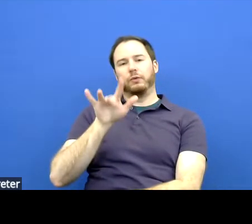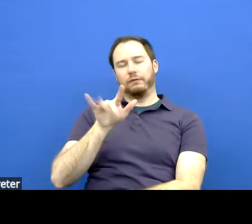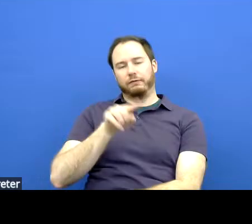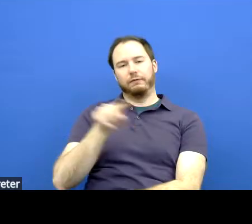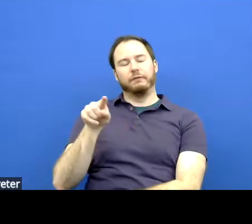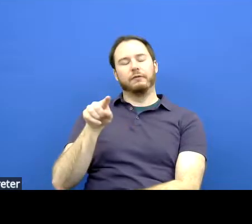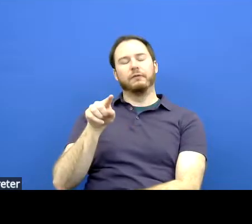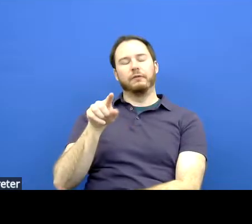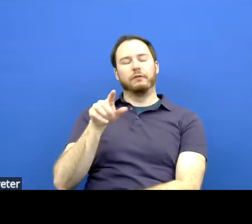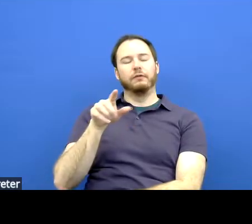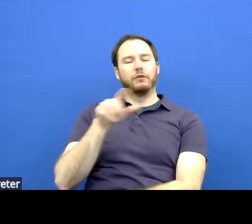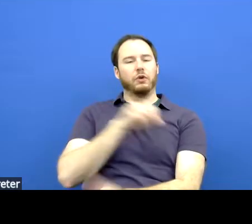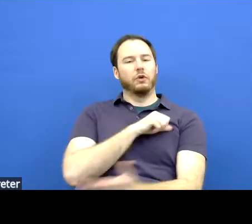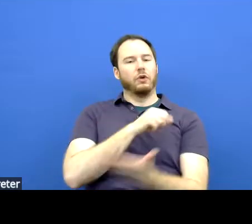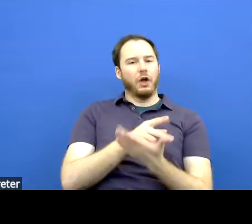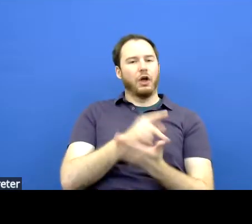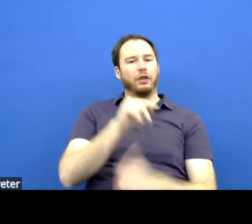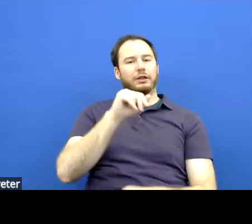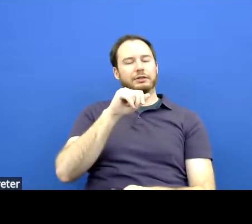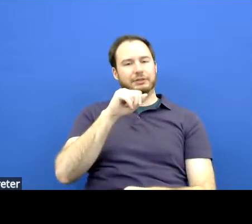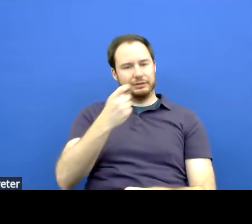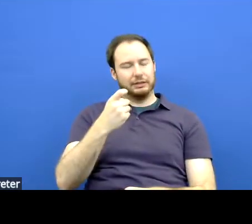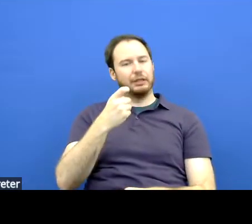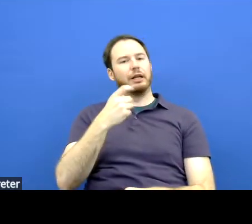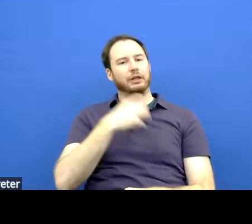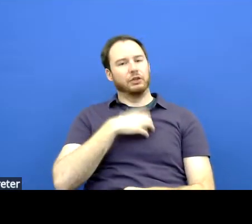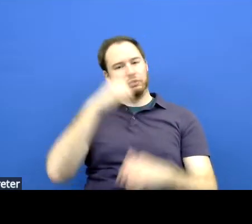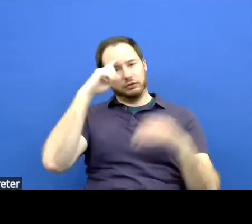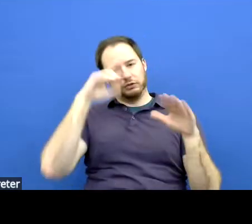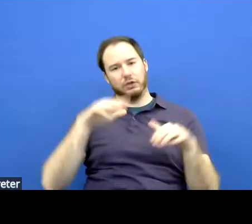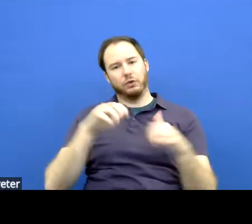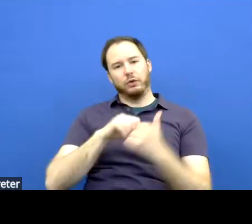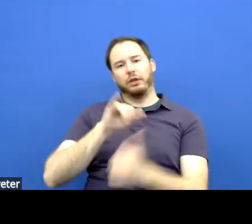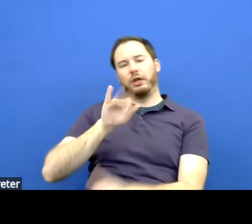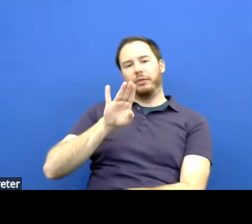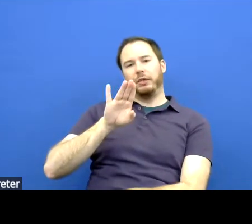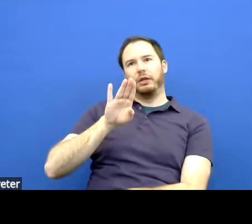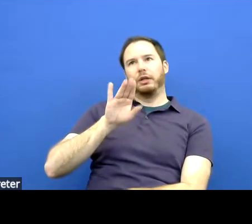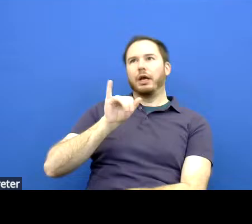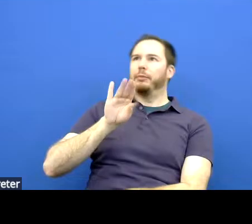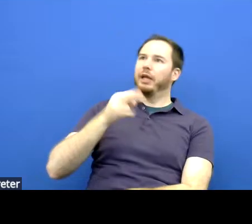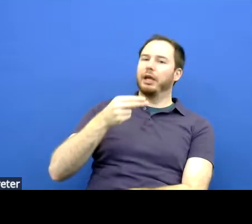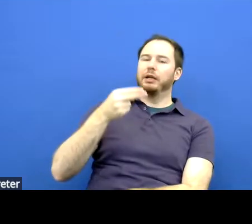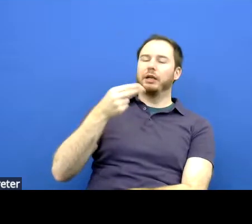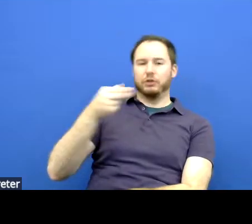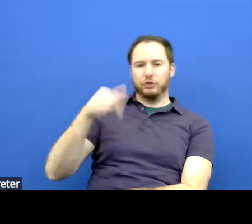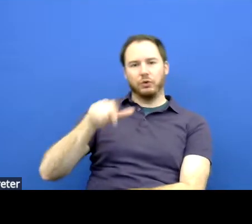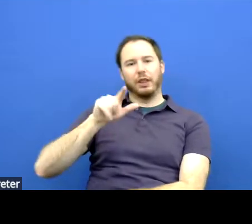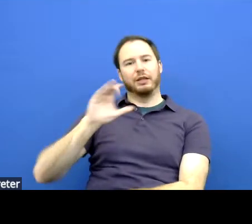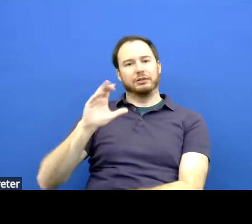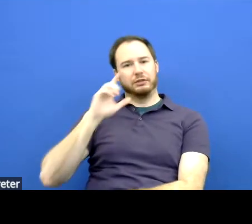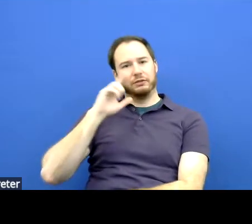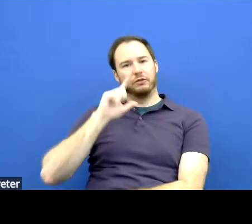2025 to authorize the tax certiorari settlement with IBHHQ LLC for